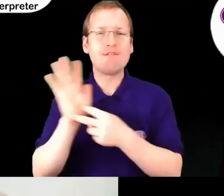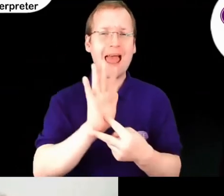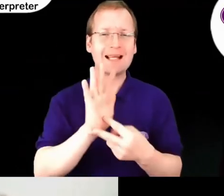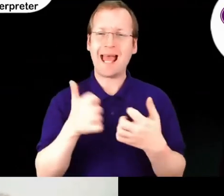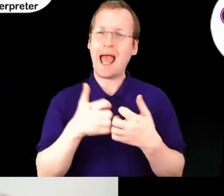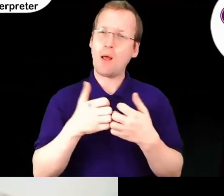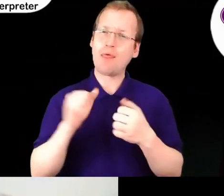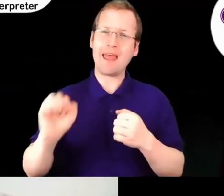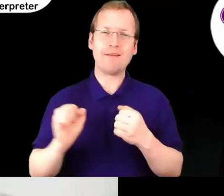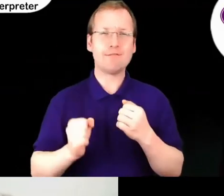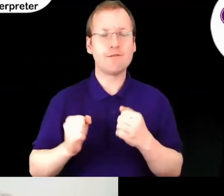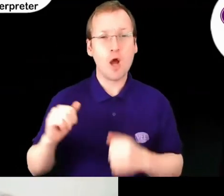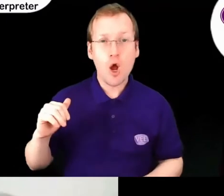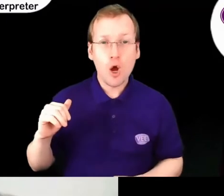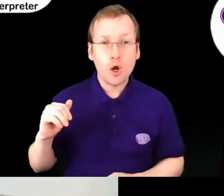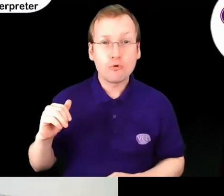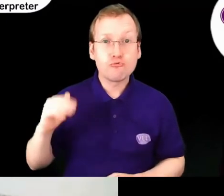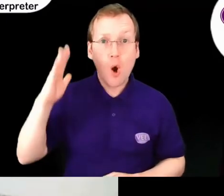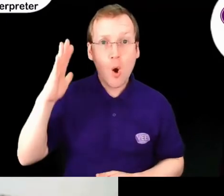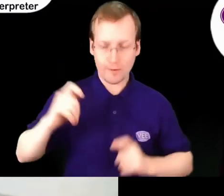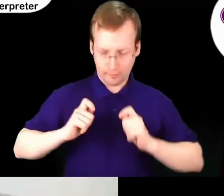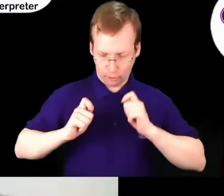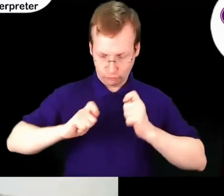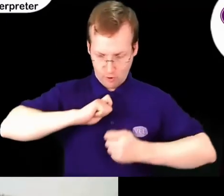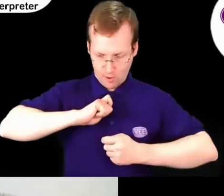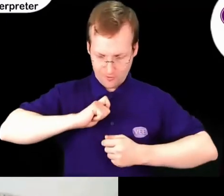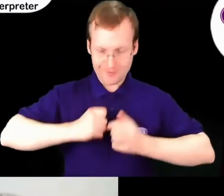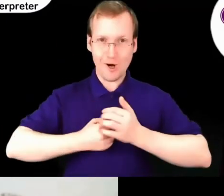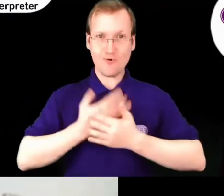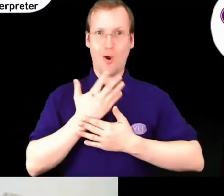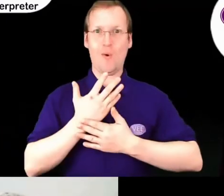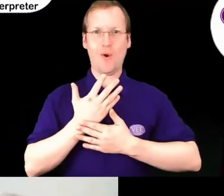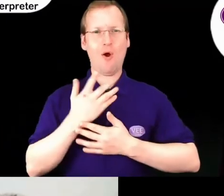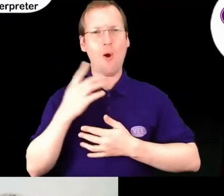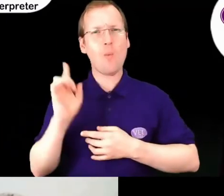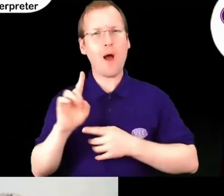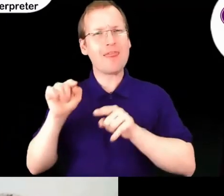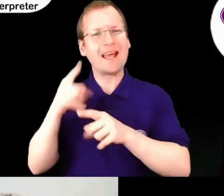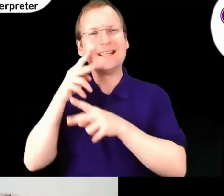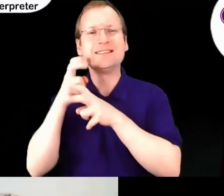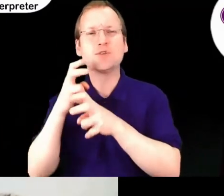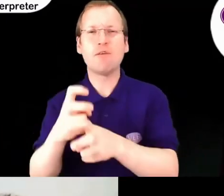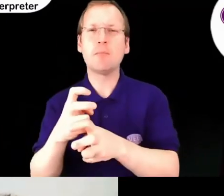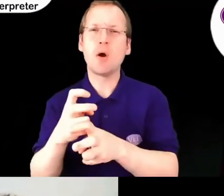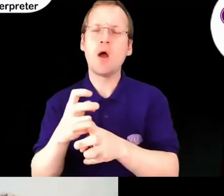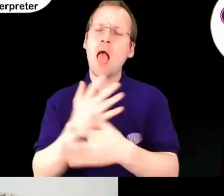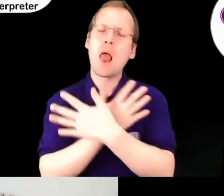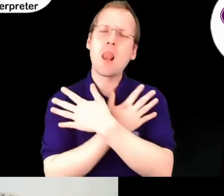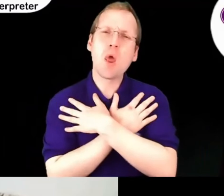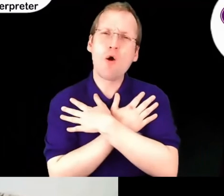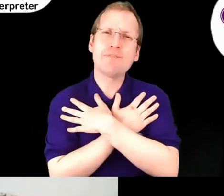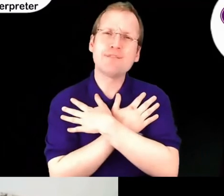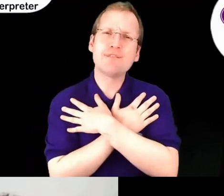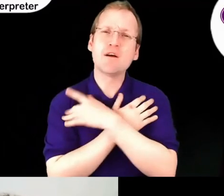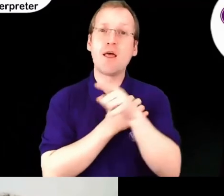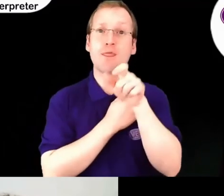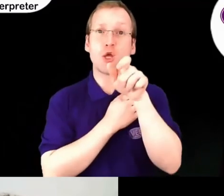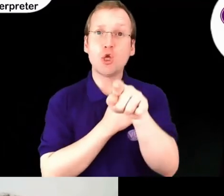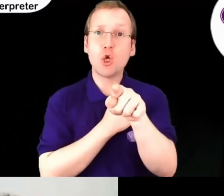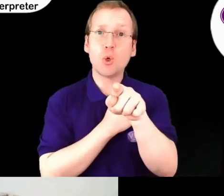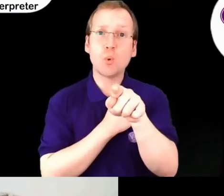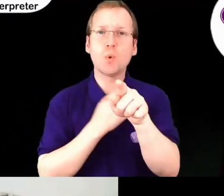or things they had said or what they had discovered. But the thing about loving the you you hide, for me, is a